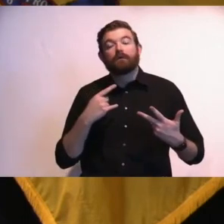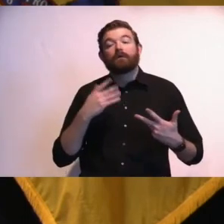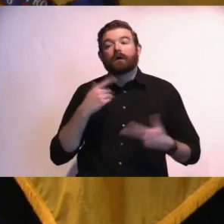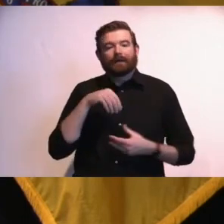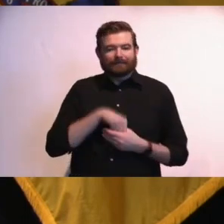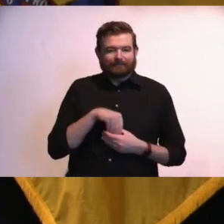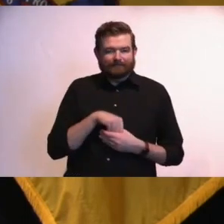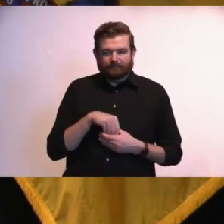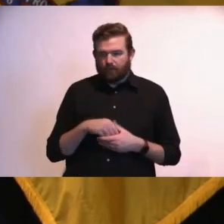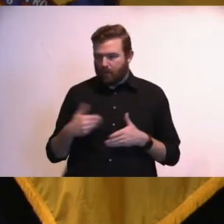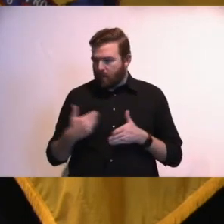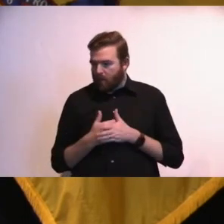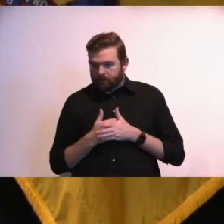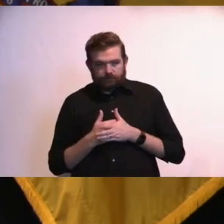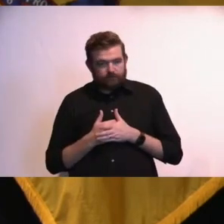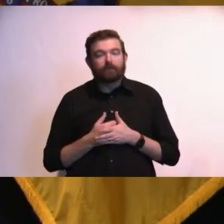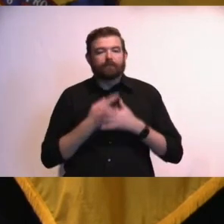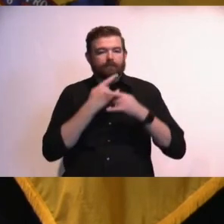can't determine their